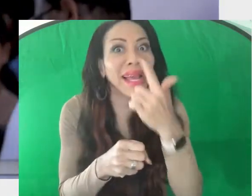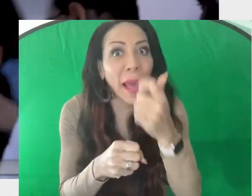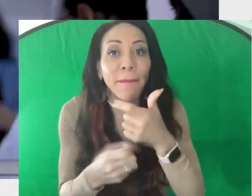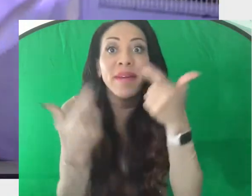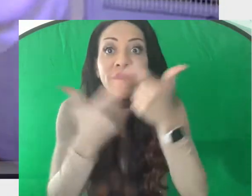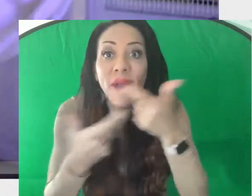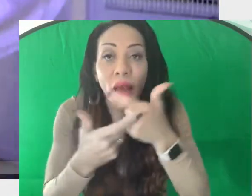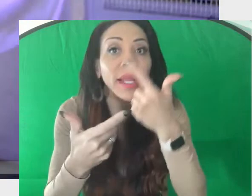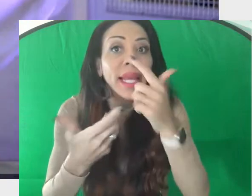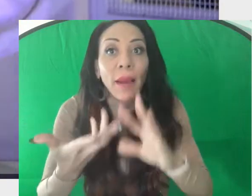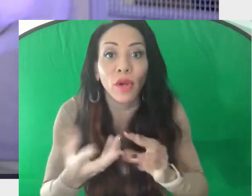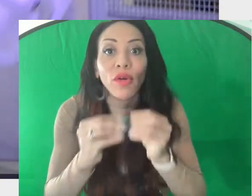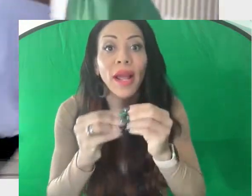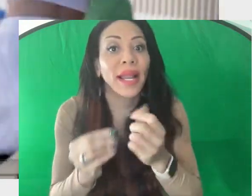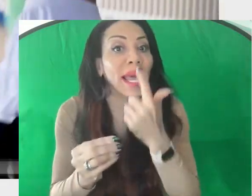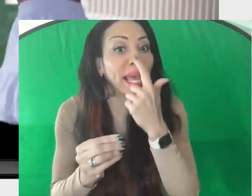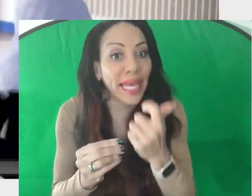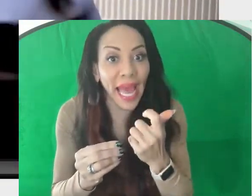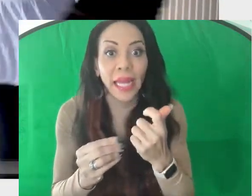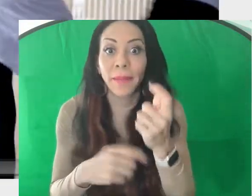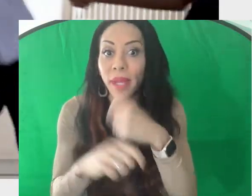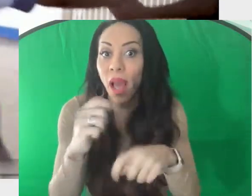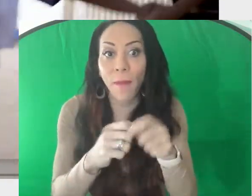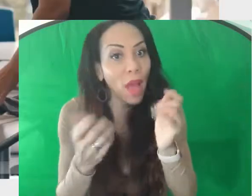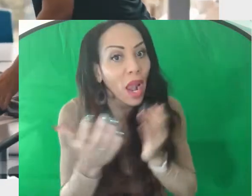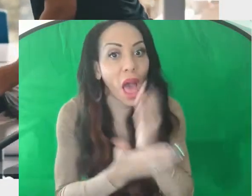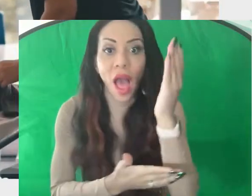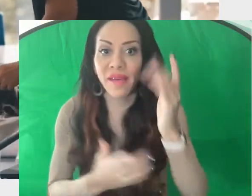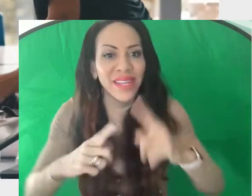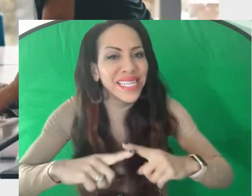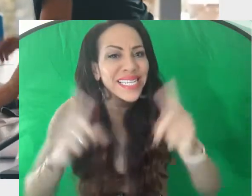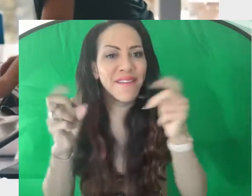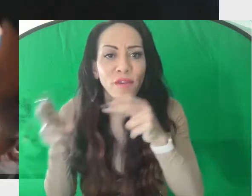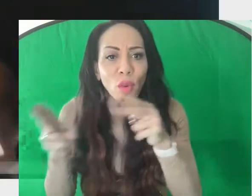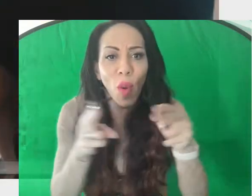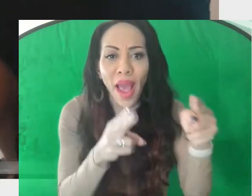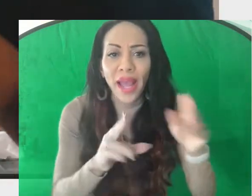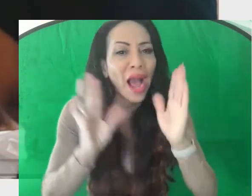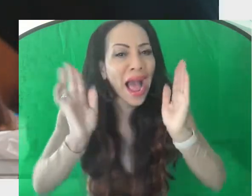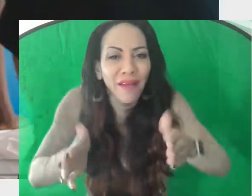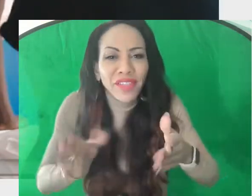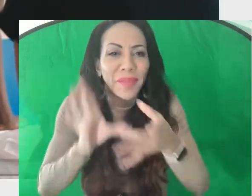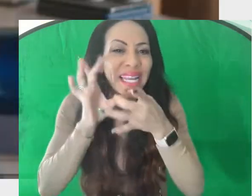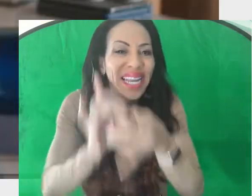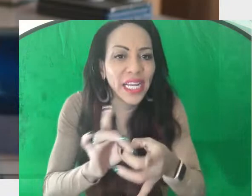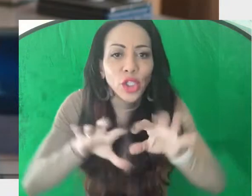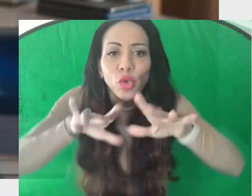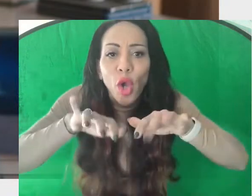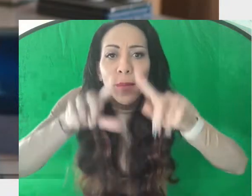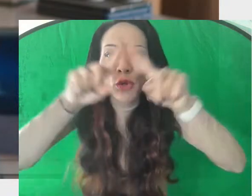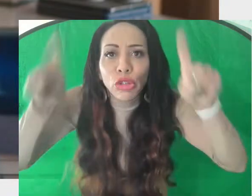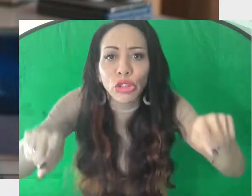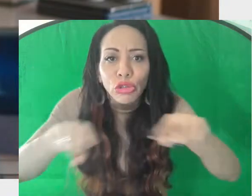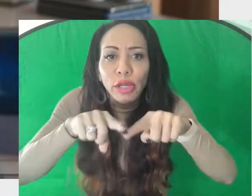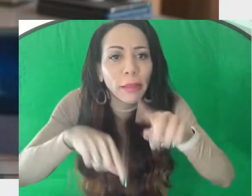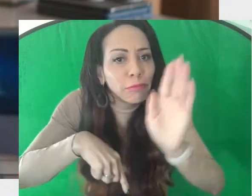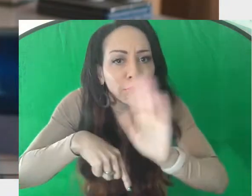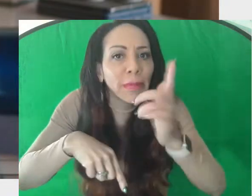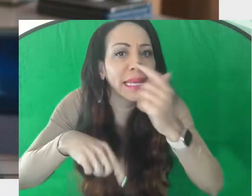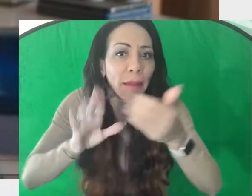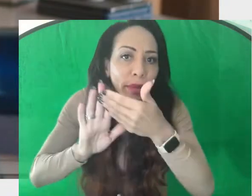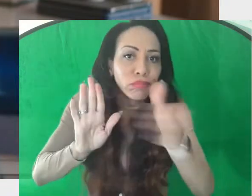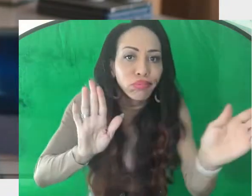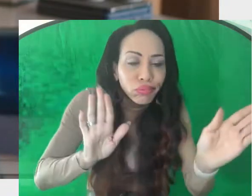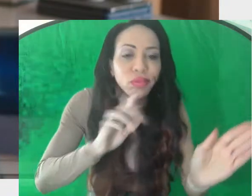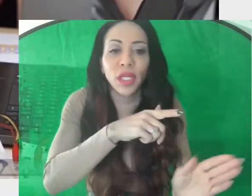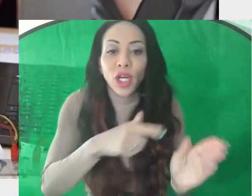exist off a screen and really come alive in different ways. There are several different kind of core programs that we offer. So we have the